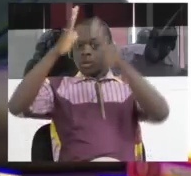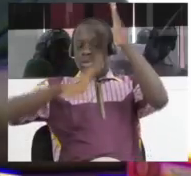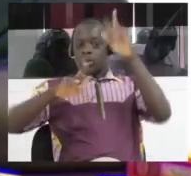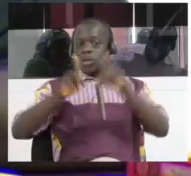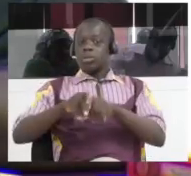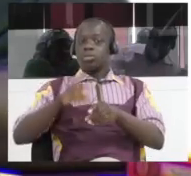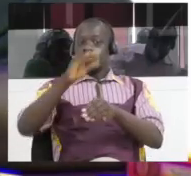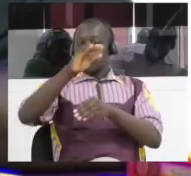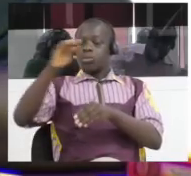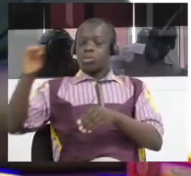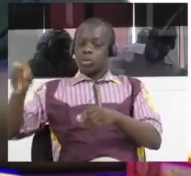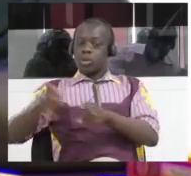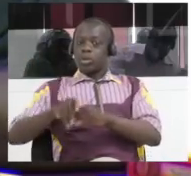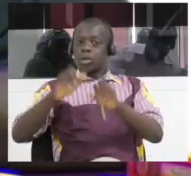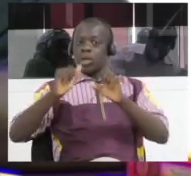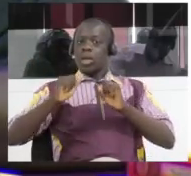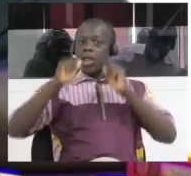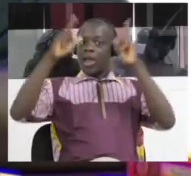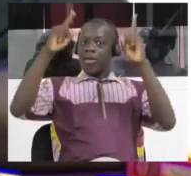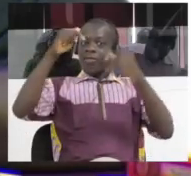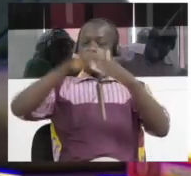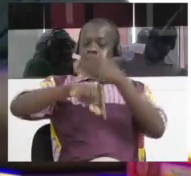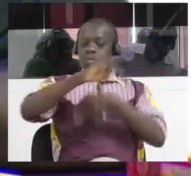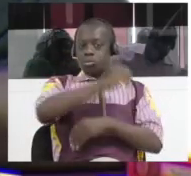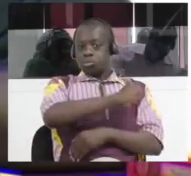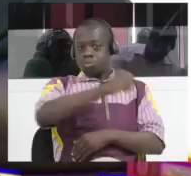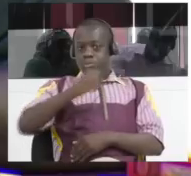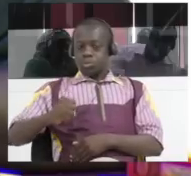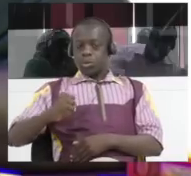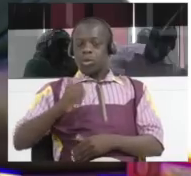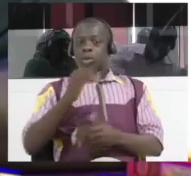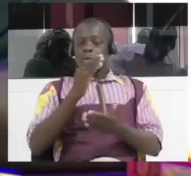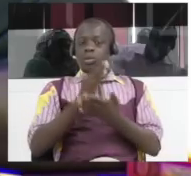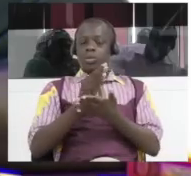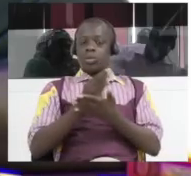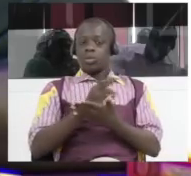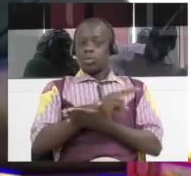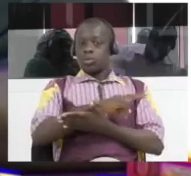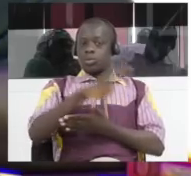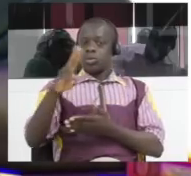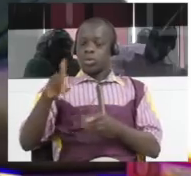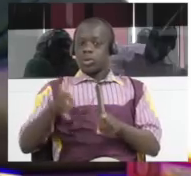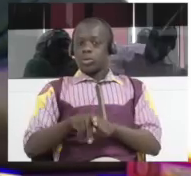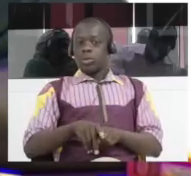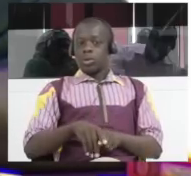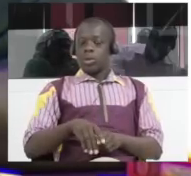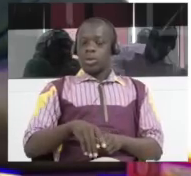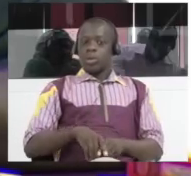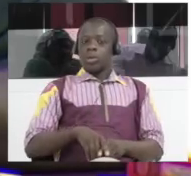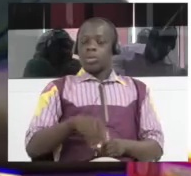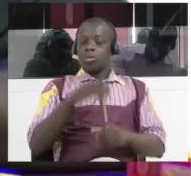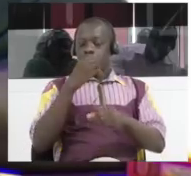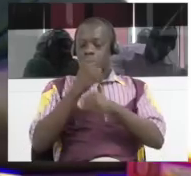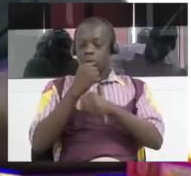when you deploy them on life operations, you know, in a coup, certainly it was not, you know, a